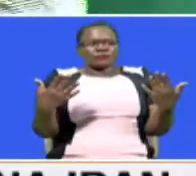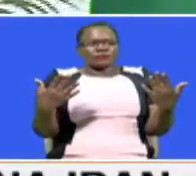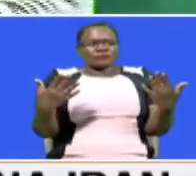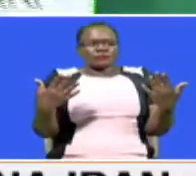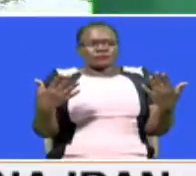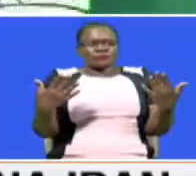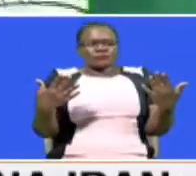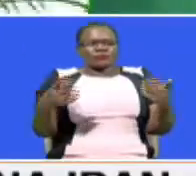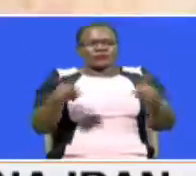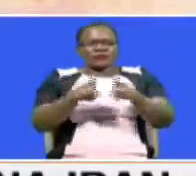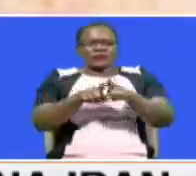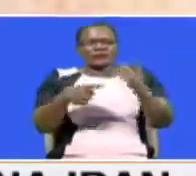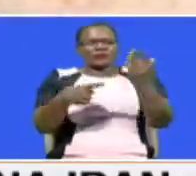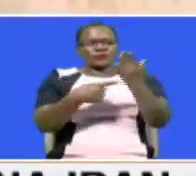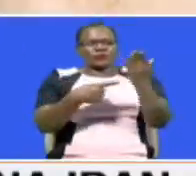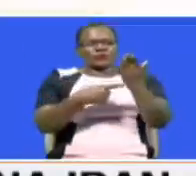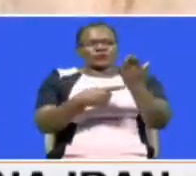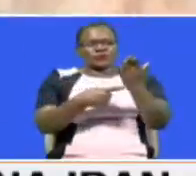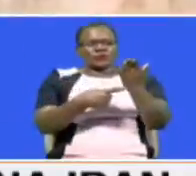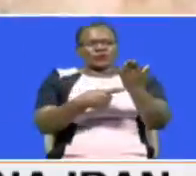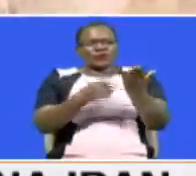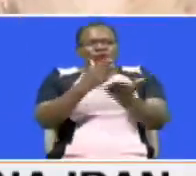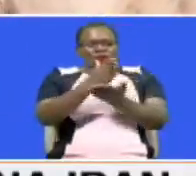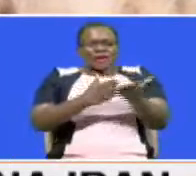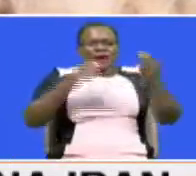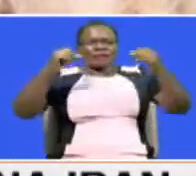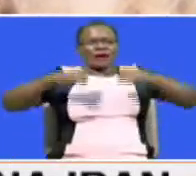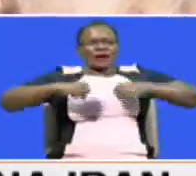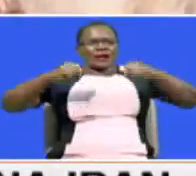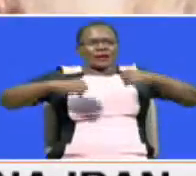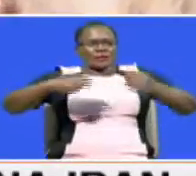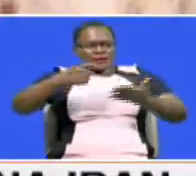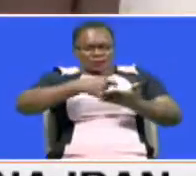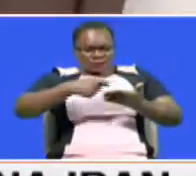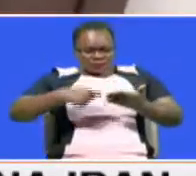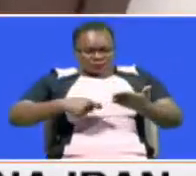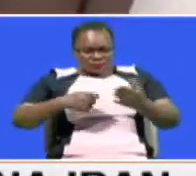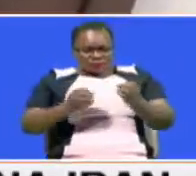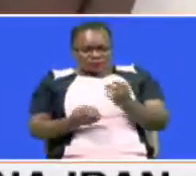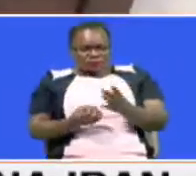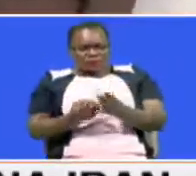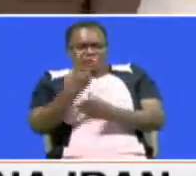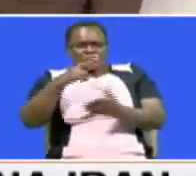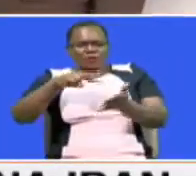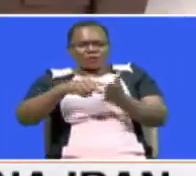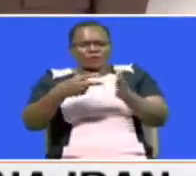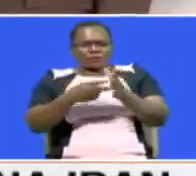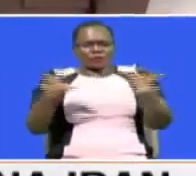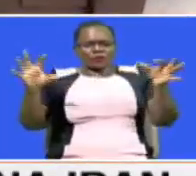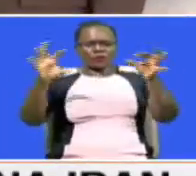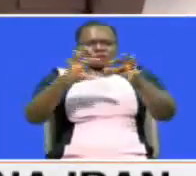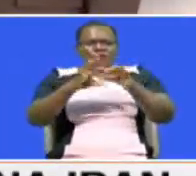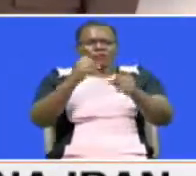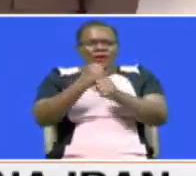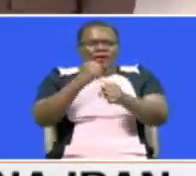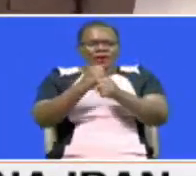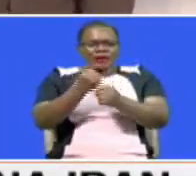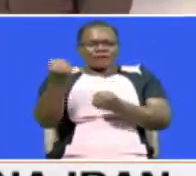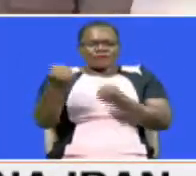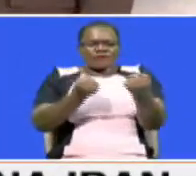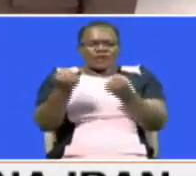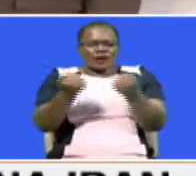and science and technology. Miongoni mwa mikataba iliyotiwa saini ni kuanzisha kiwanda cha kuunganisha magari mjini